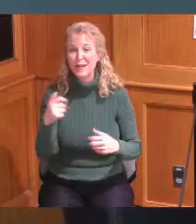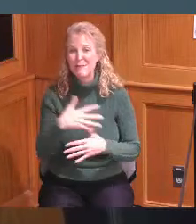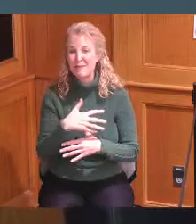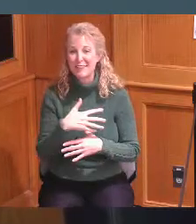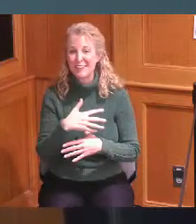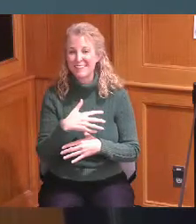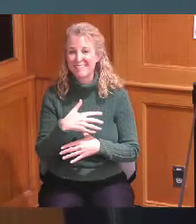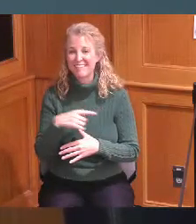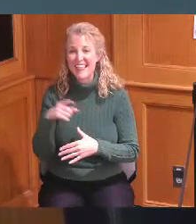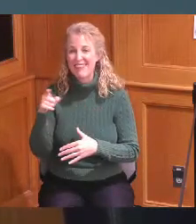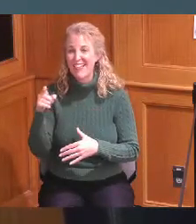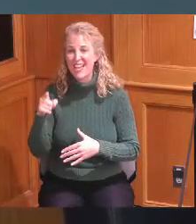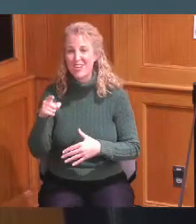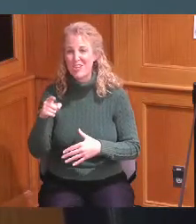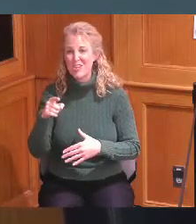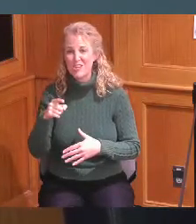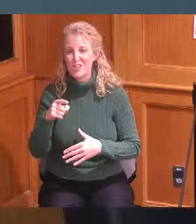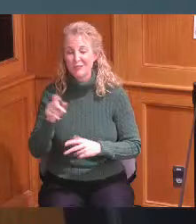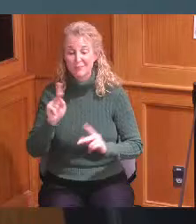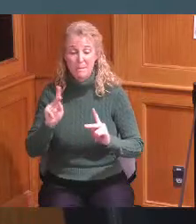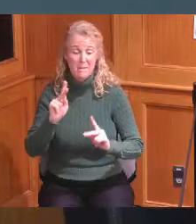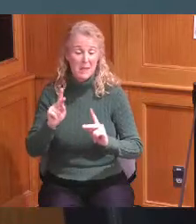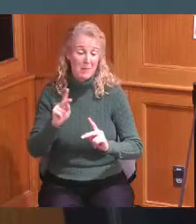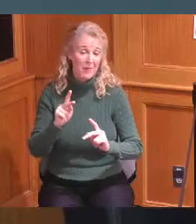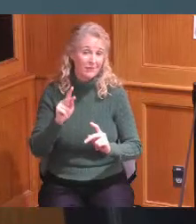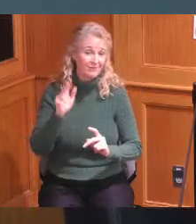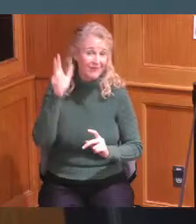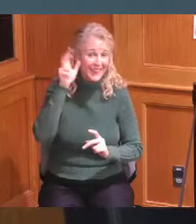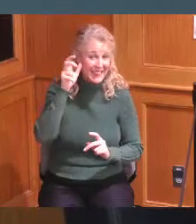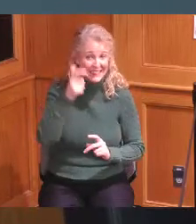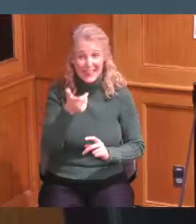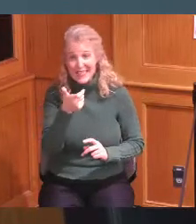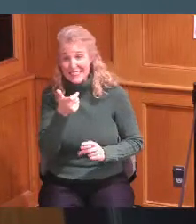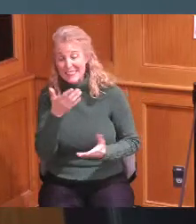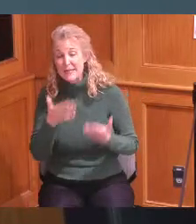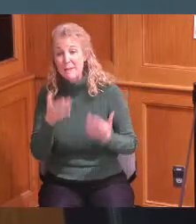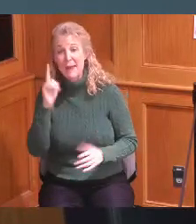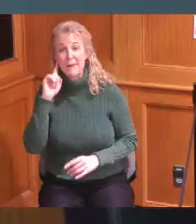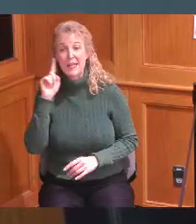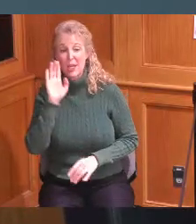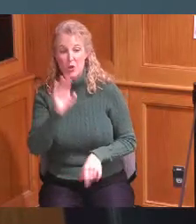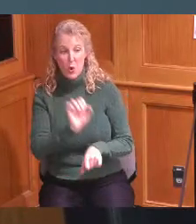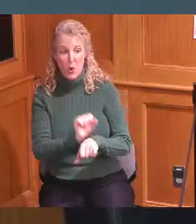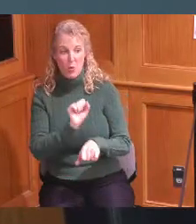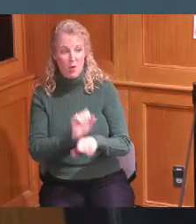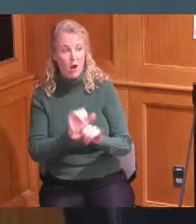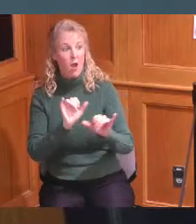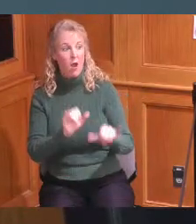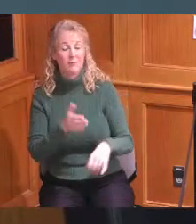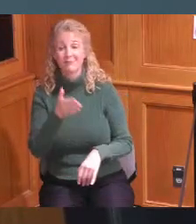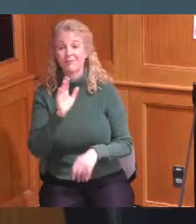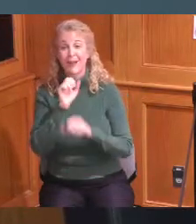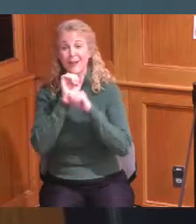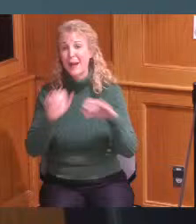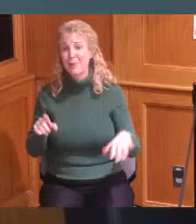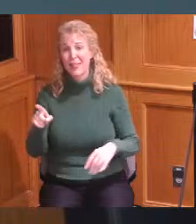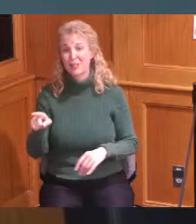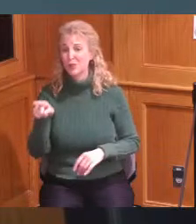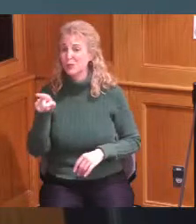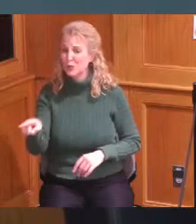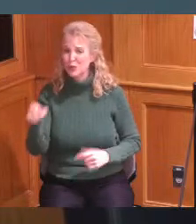squashing that fear for those that are listening and are that find out what you're doing. God bless you, because you get